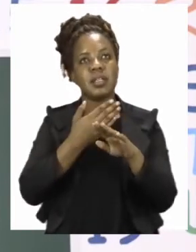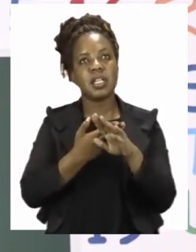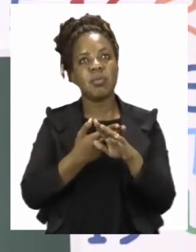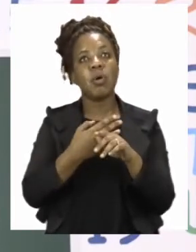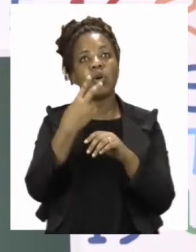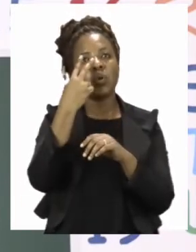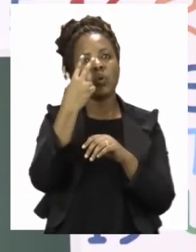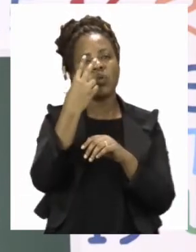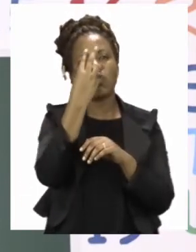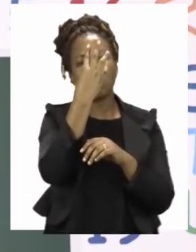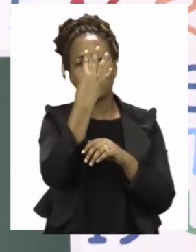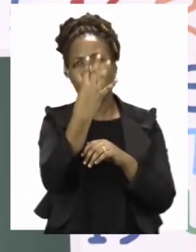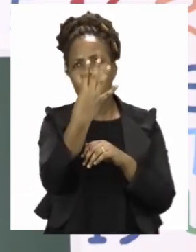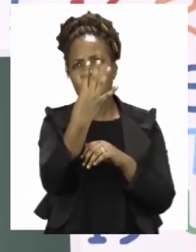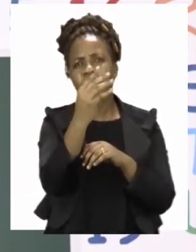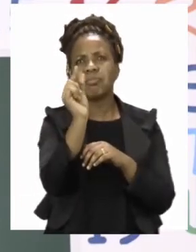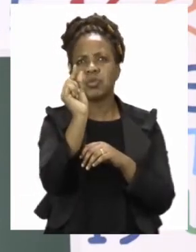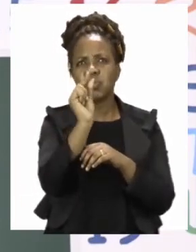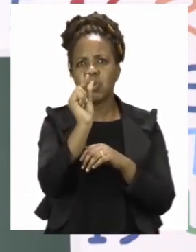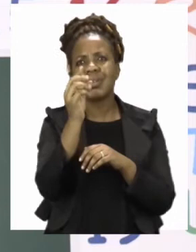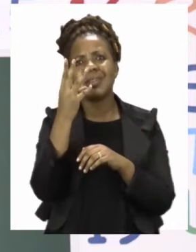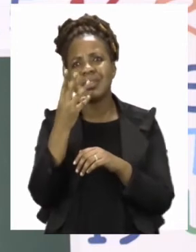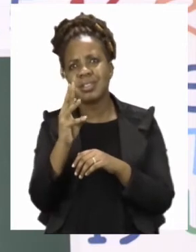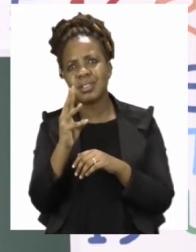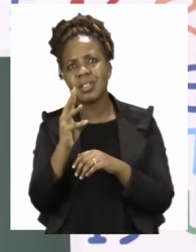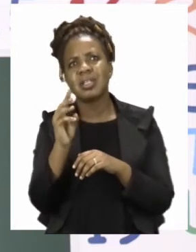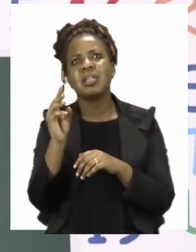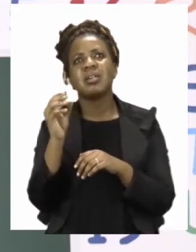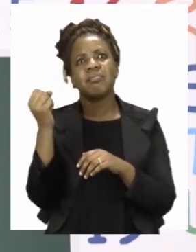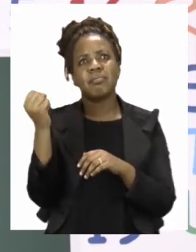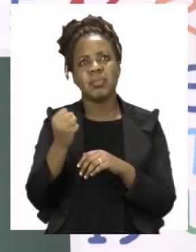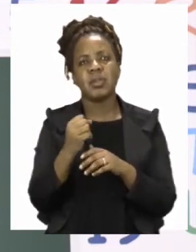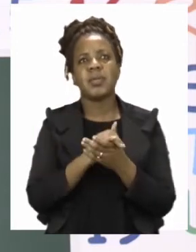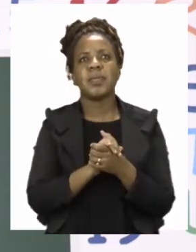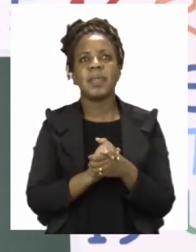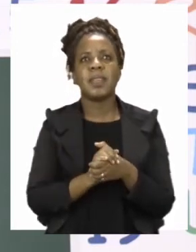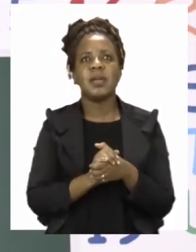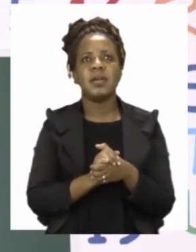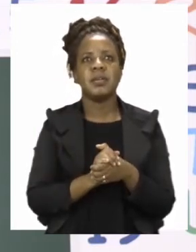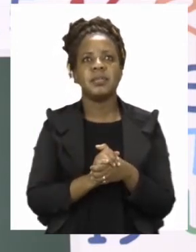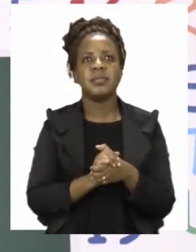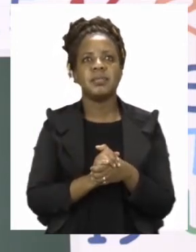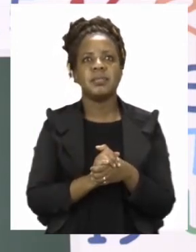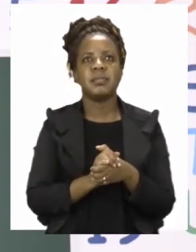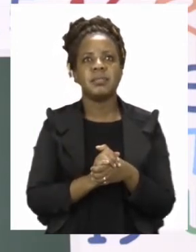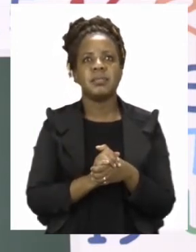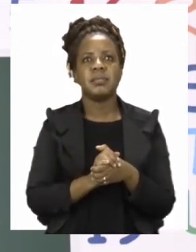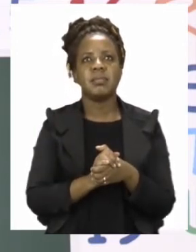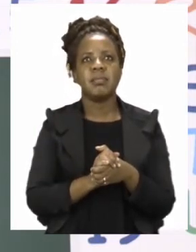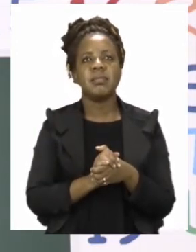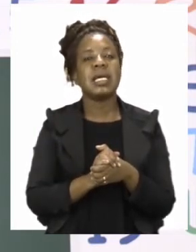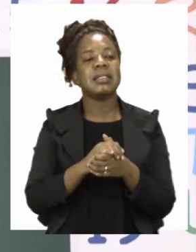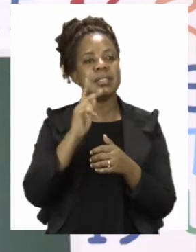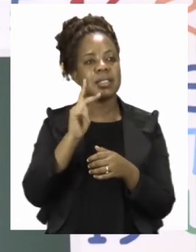read 7 minus 5. If we say 7 minus 5, we can still use our